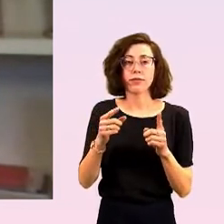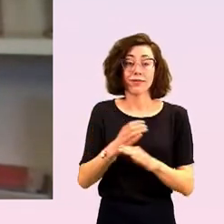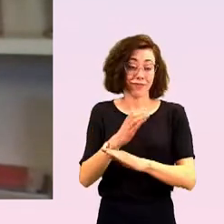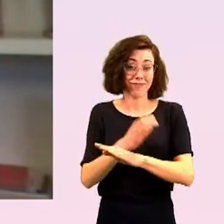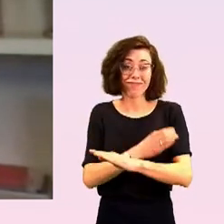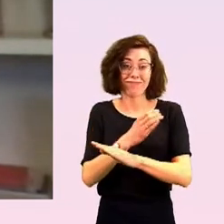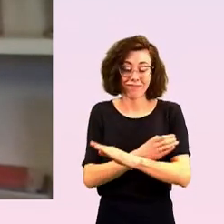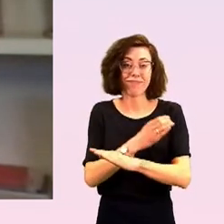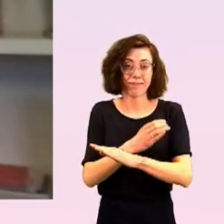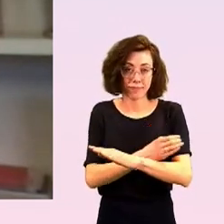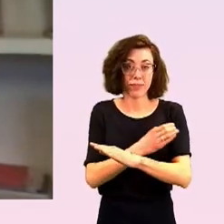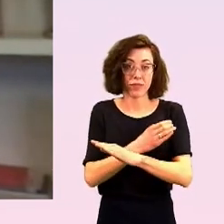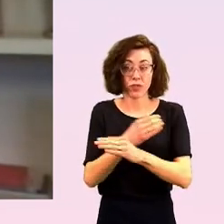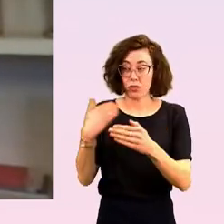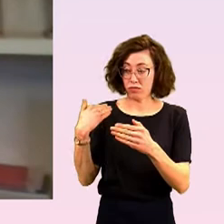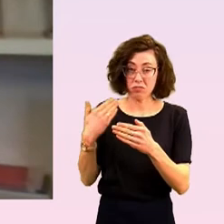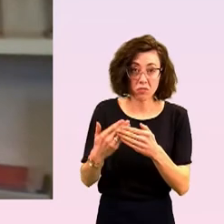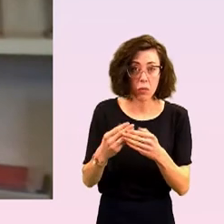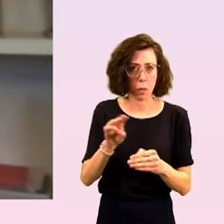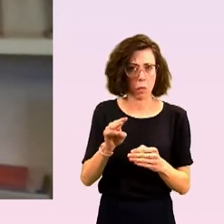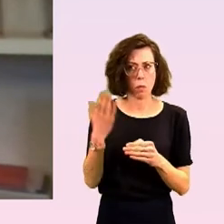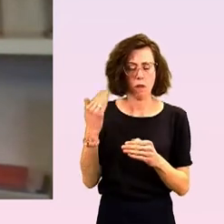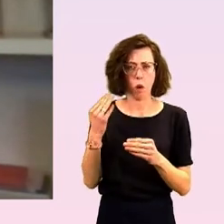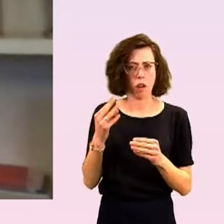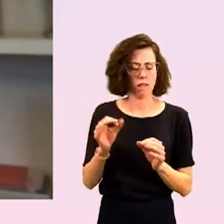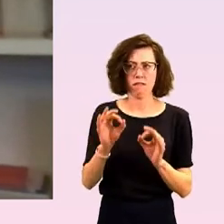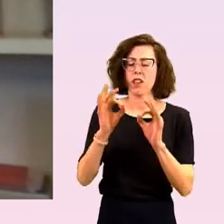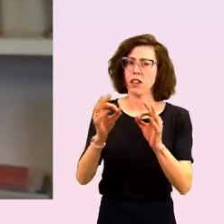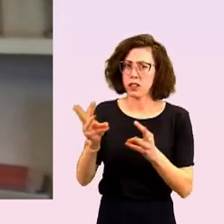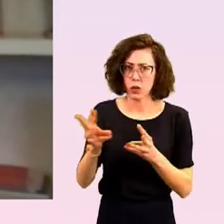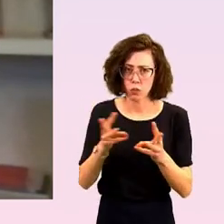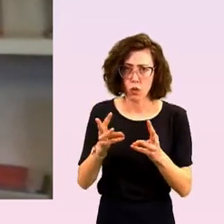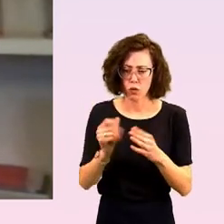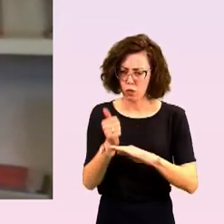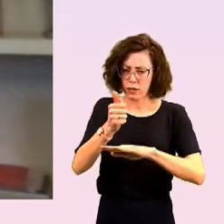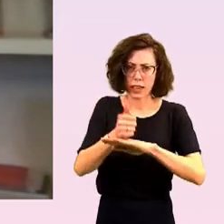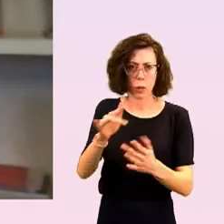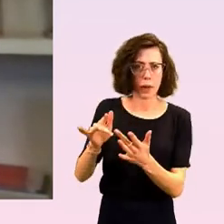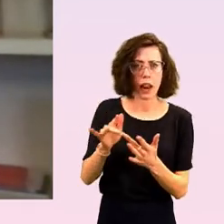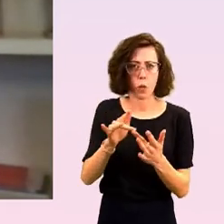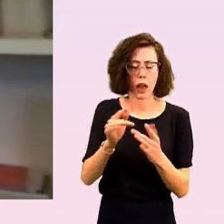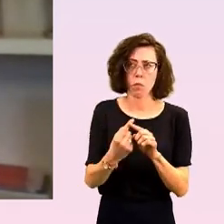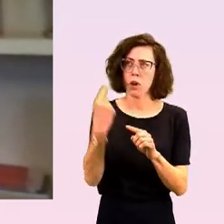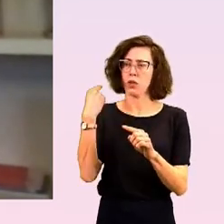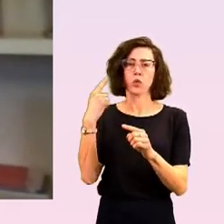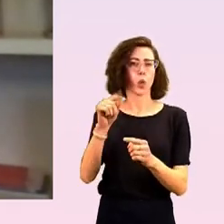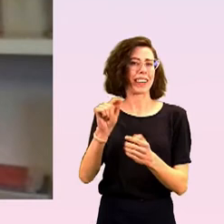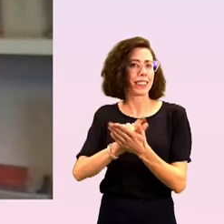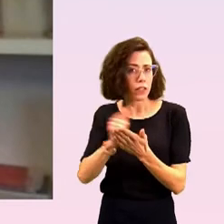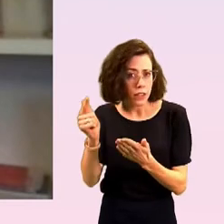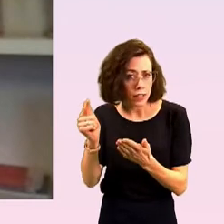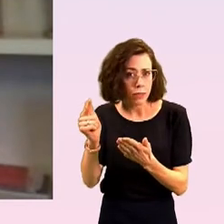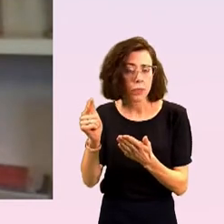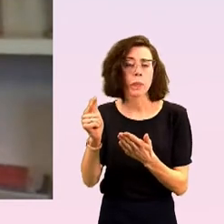torch from predecessors who did some fantastic work setting up the network back in